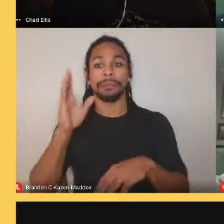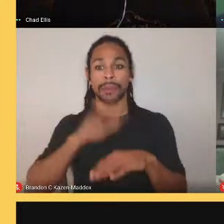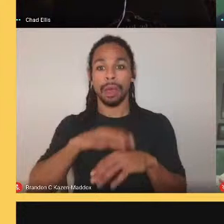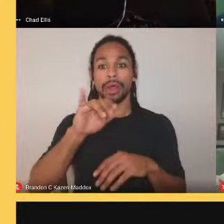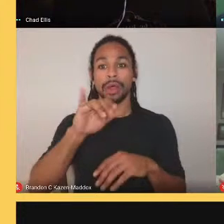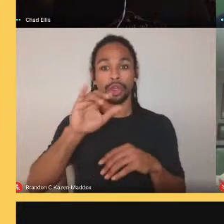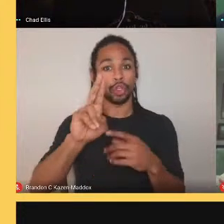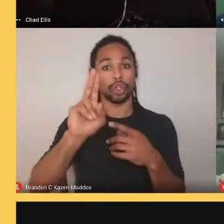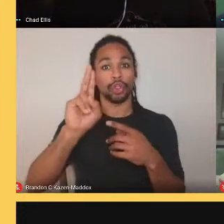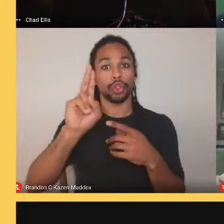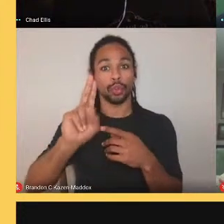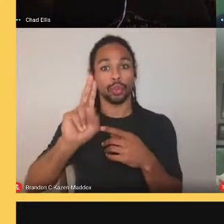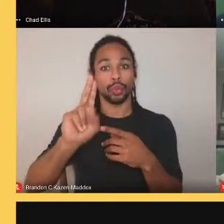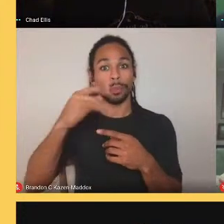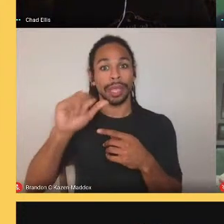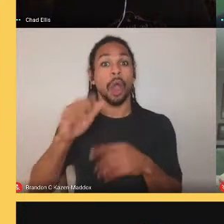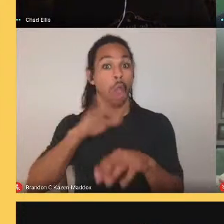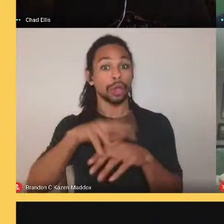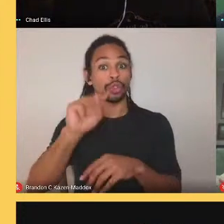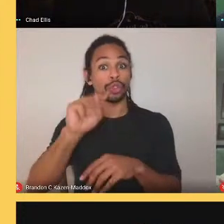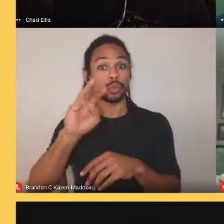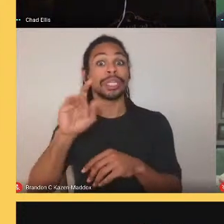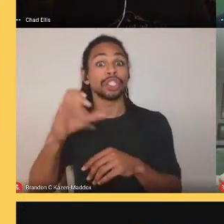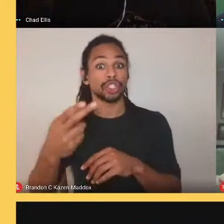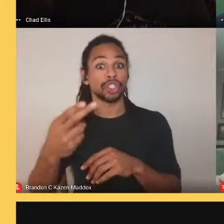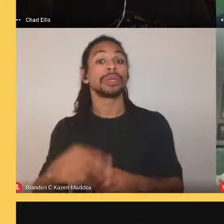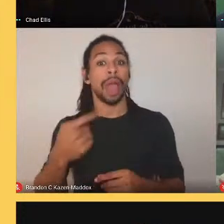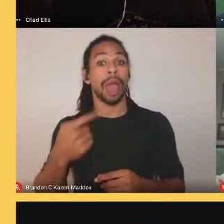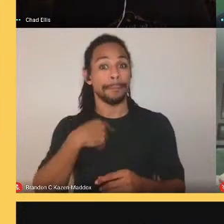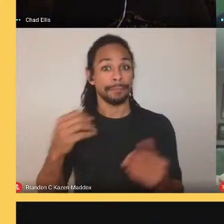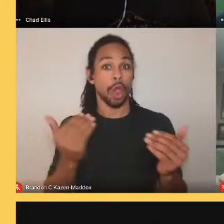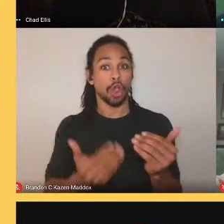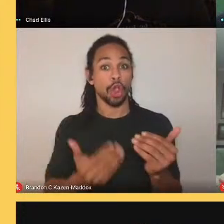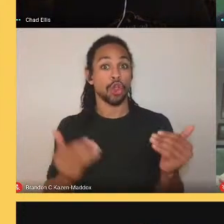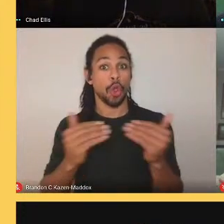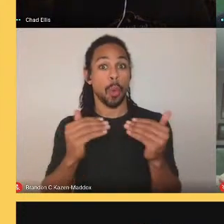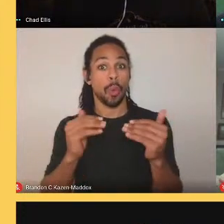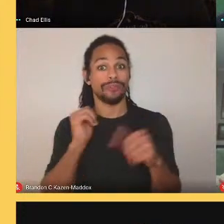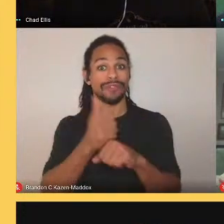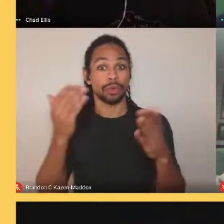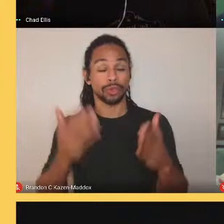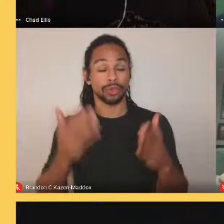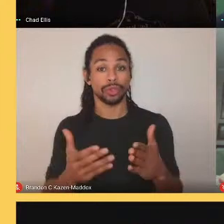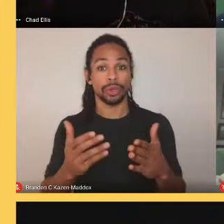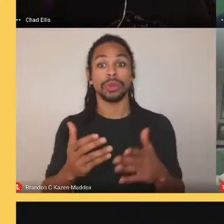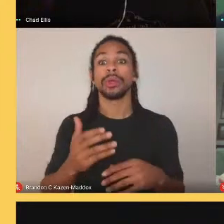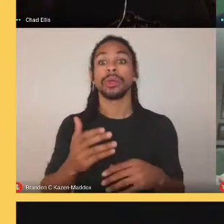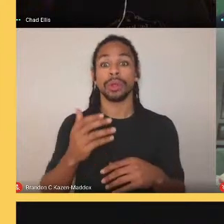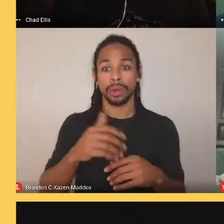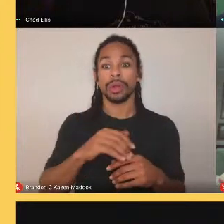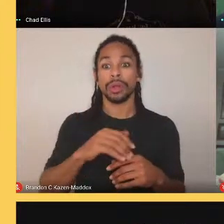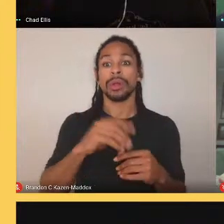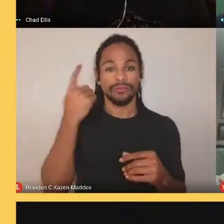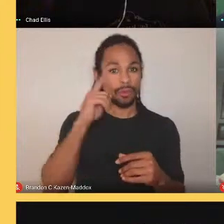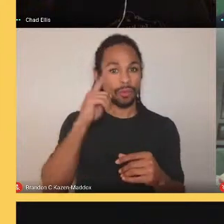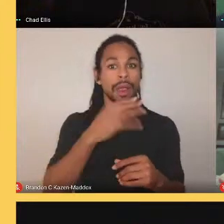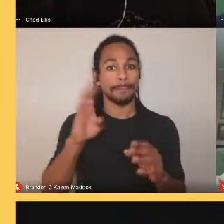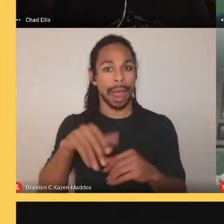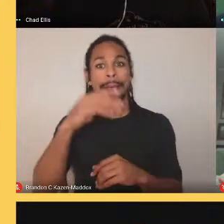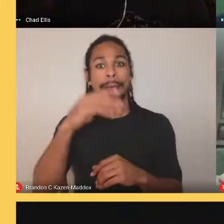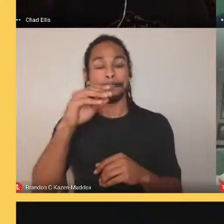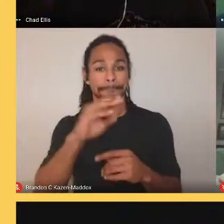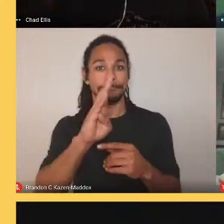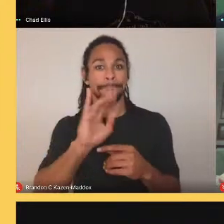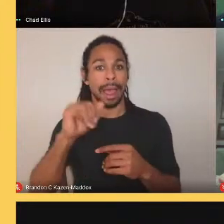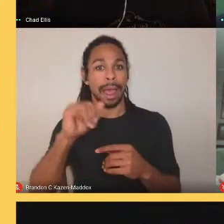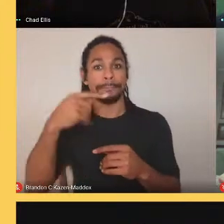the co-founders on, for BIMPOC, by BIMPOC. And I'm also a cast member of Prison Pals. We